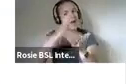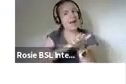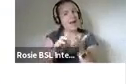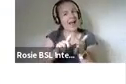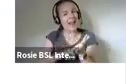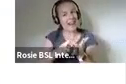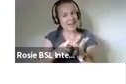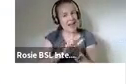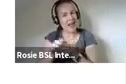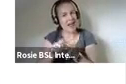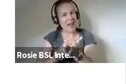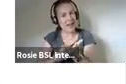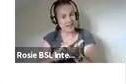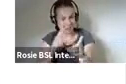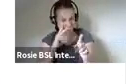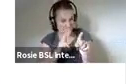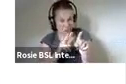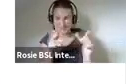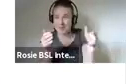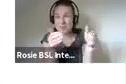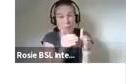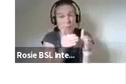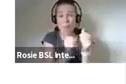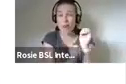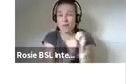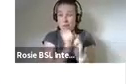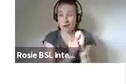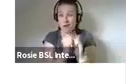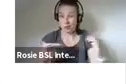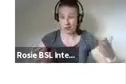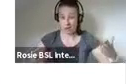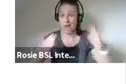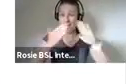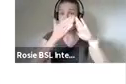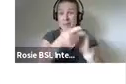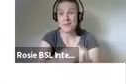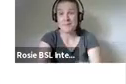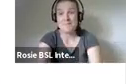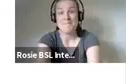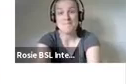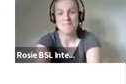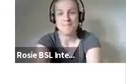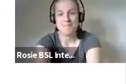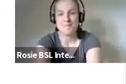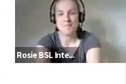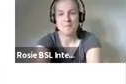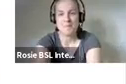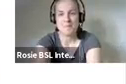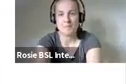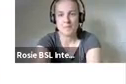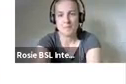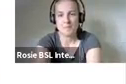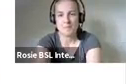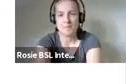the structure is, right in the mountains. And this was some children going to school.